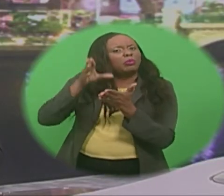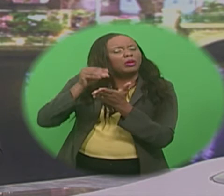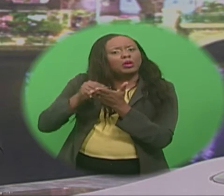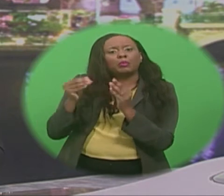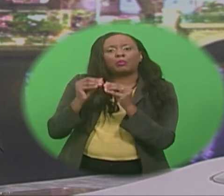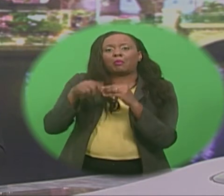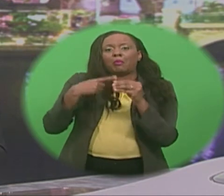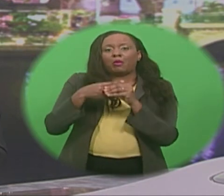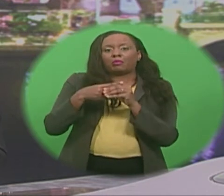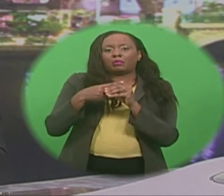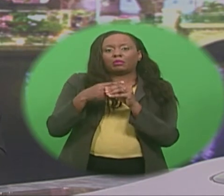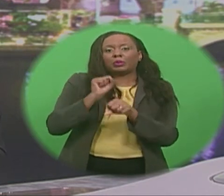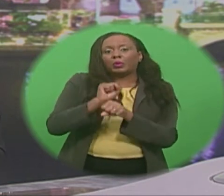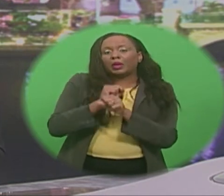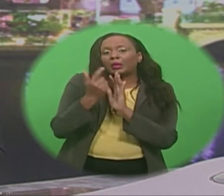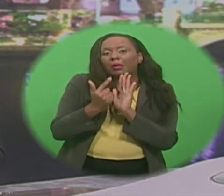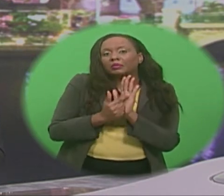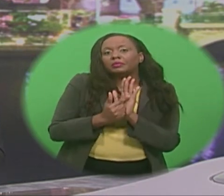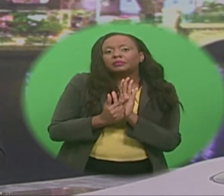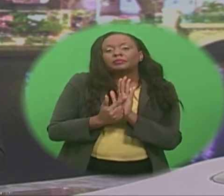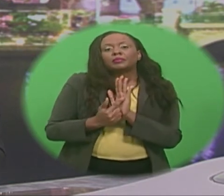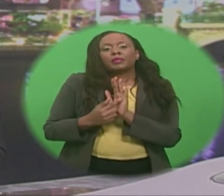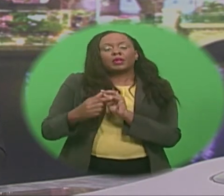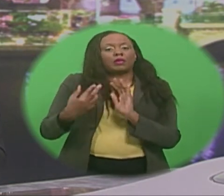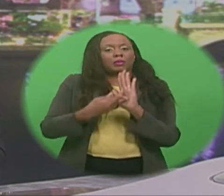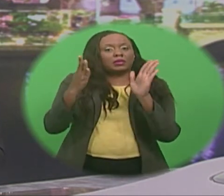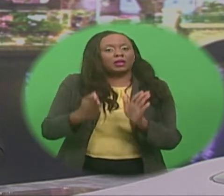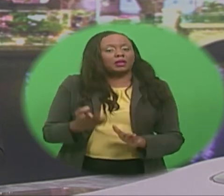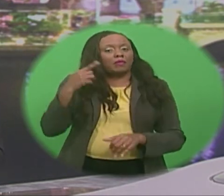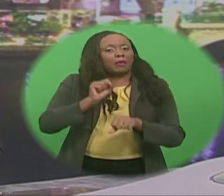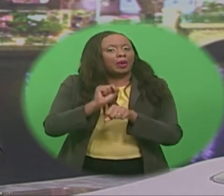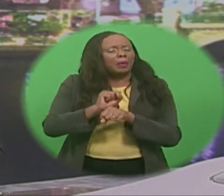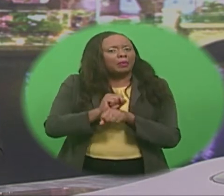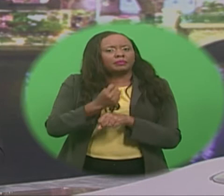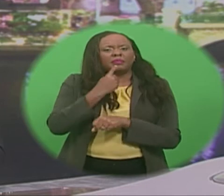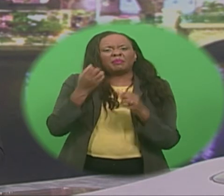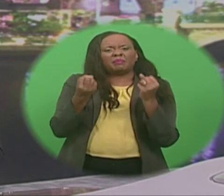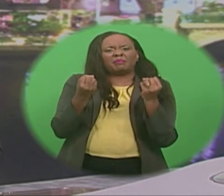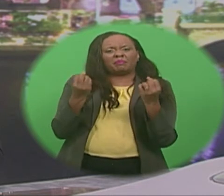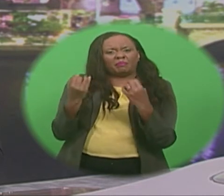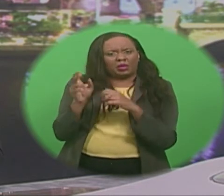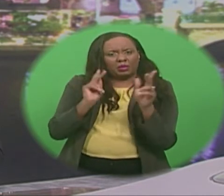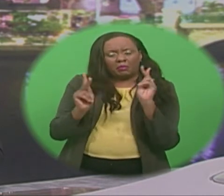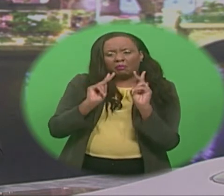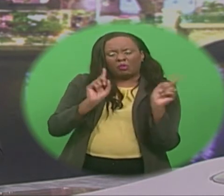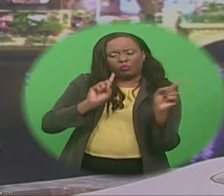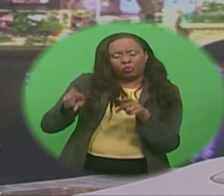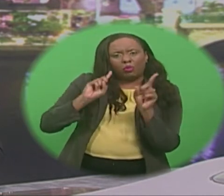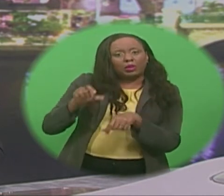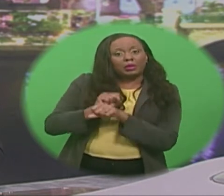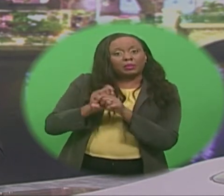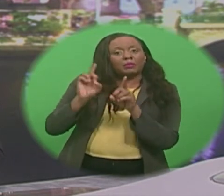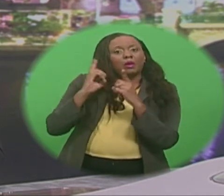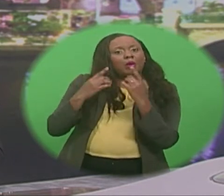labor legislation. Acting Senior Labor Officer Linda Bowen says many people have been calling or heading to the Labor Department